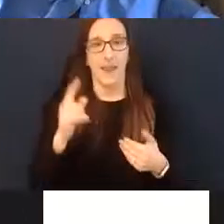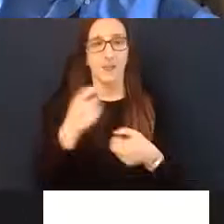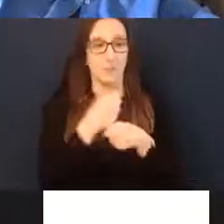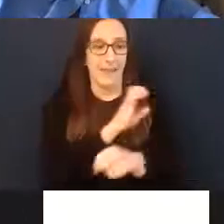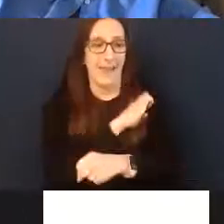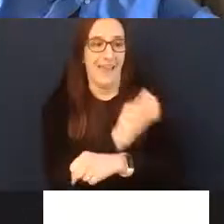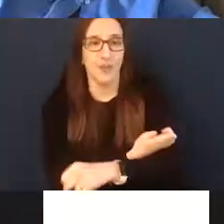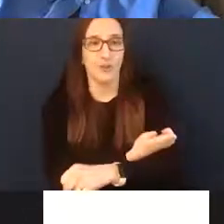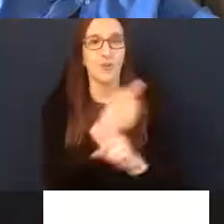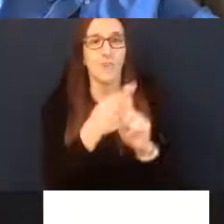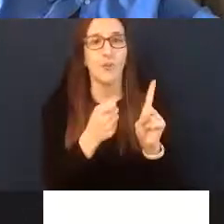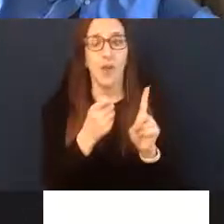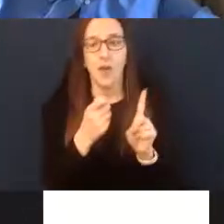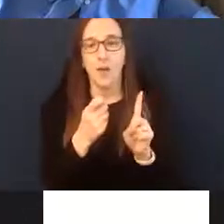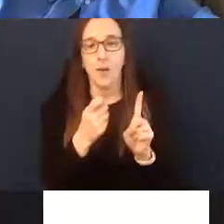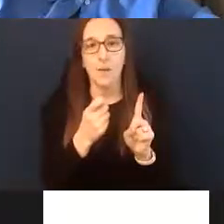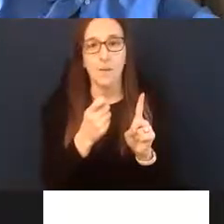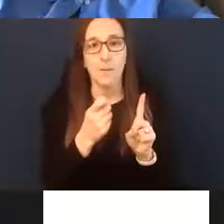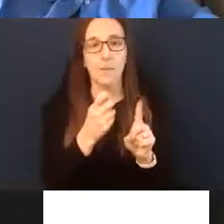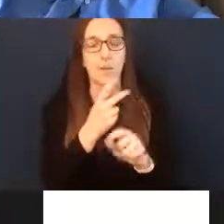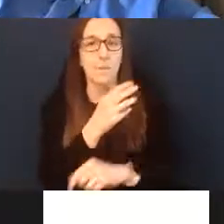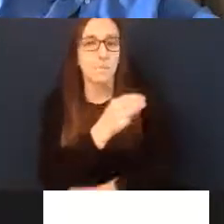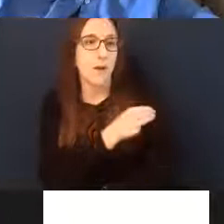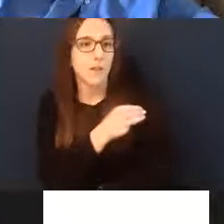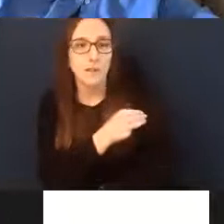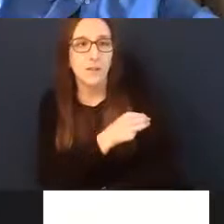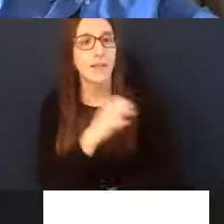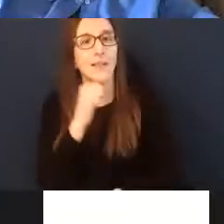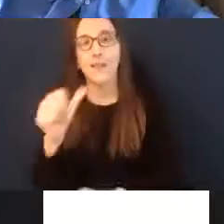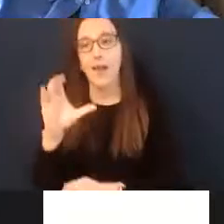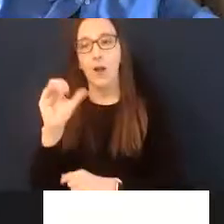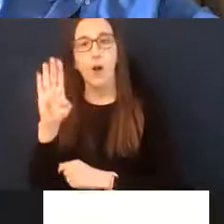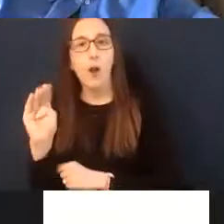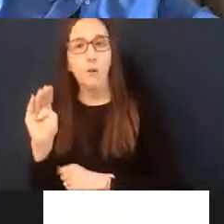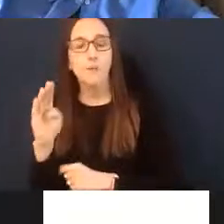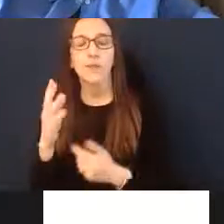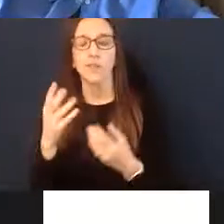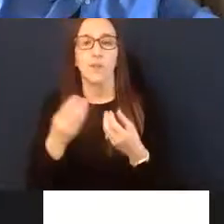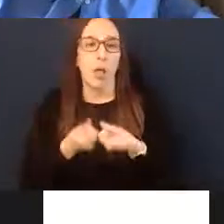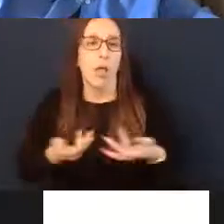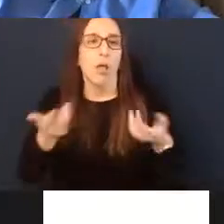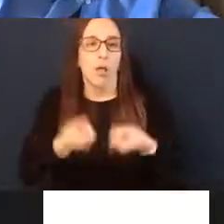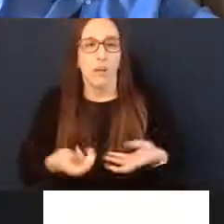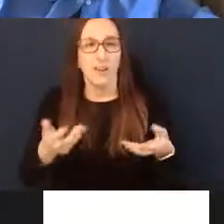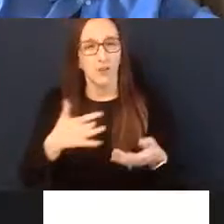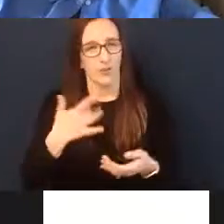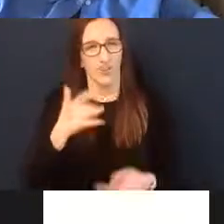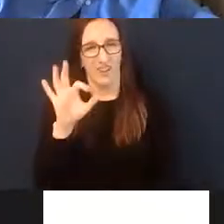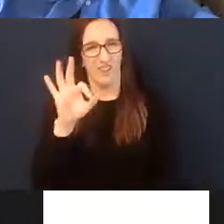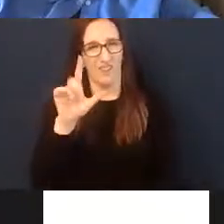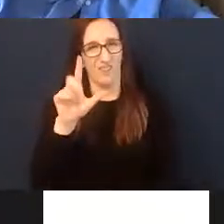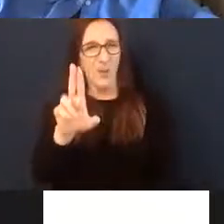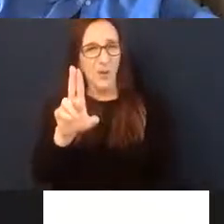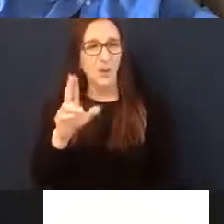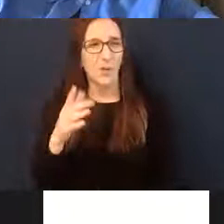carbohydrates. So it's not used to it, and it's excreting all the things that you need. So that's why it's called the keto flu, because you're feeling like you have